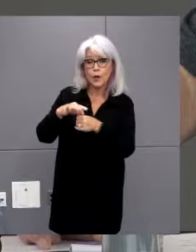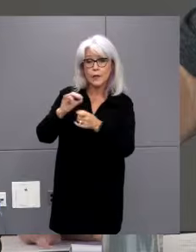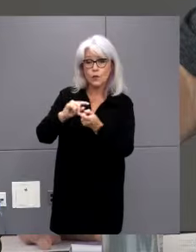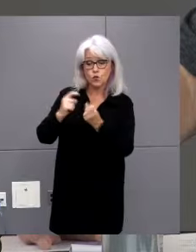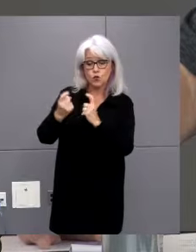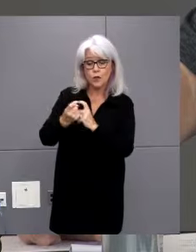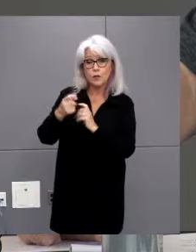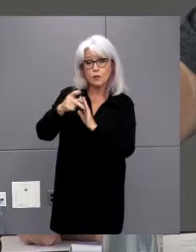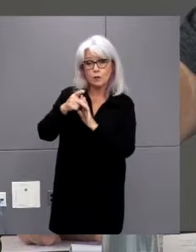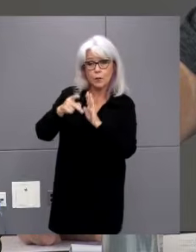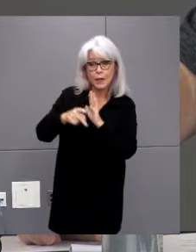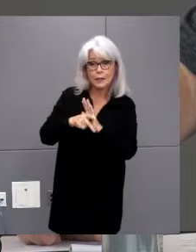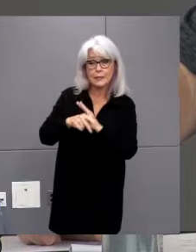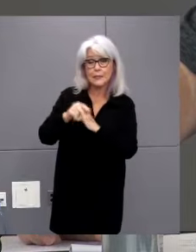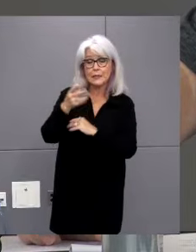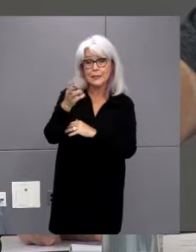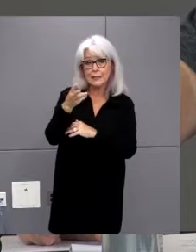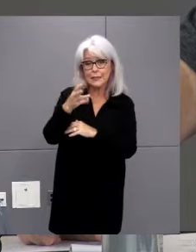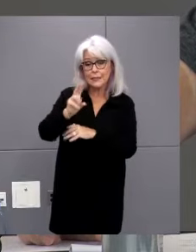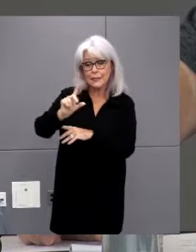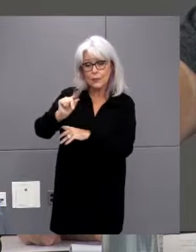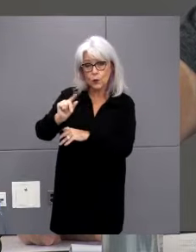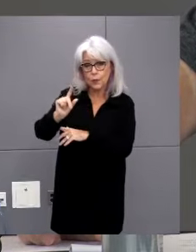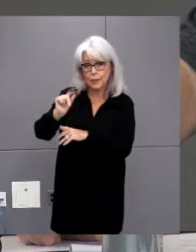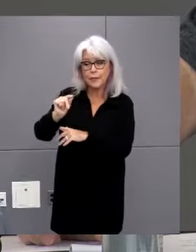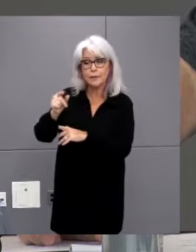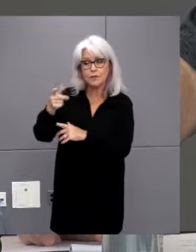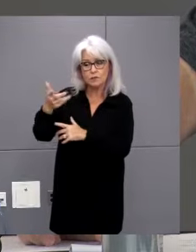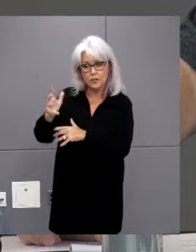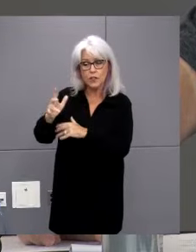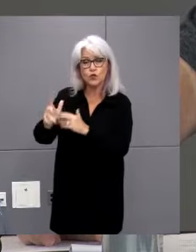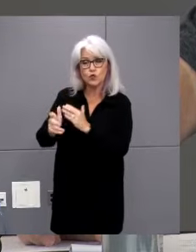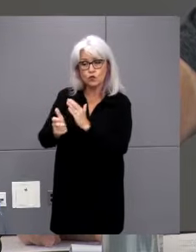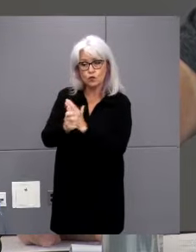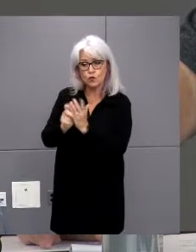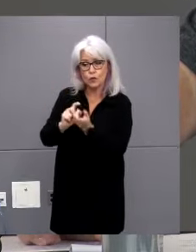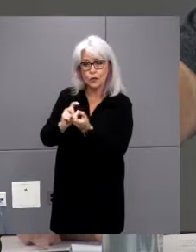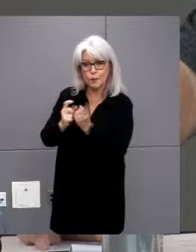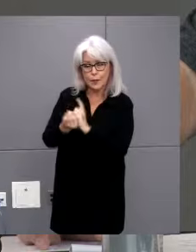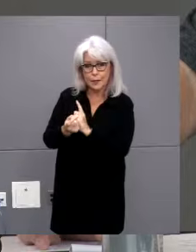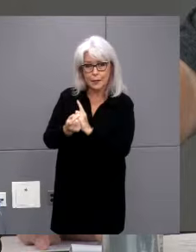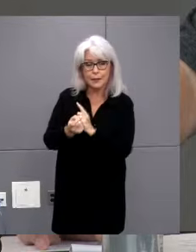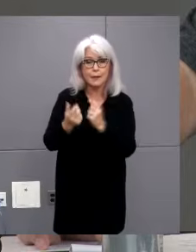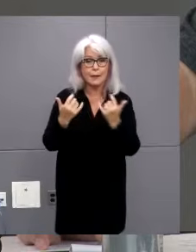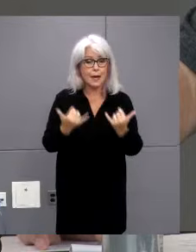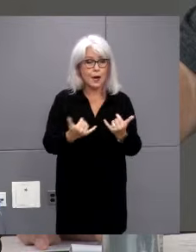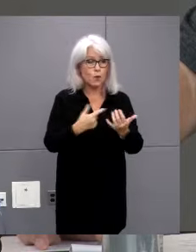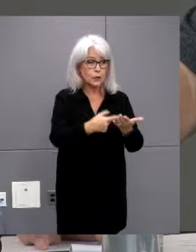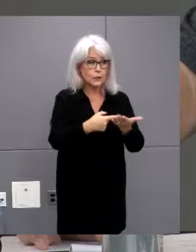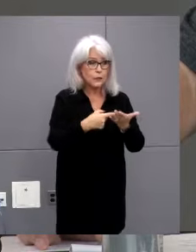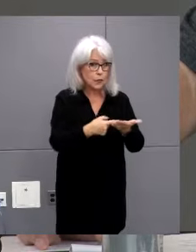Board Policy 1620 as amended. It's been seconded. Any discussion?